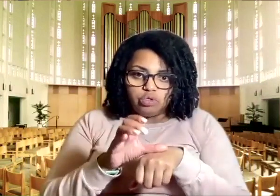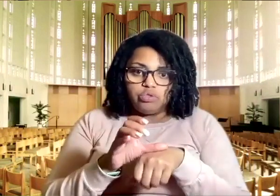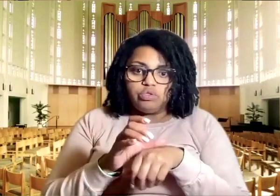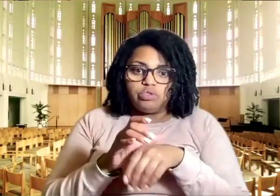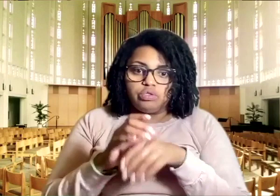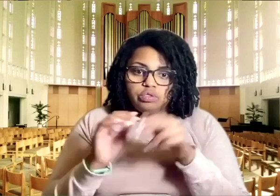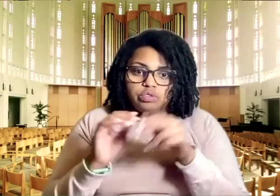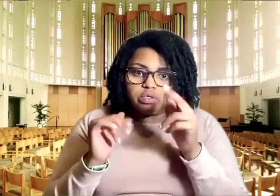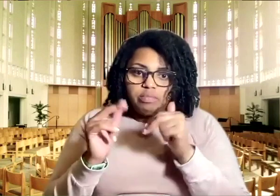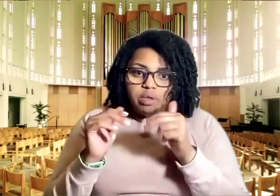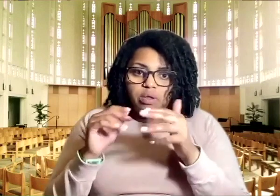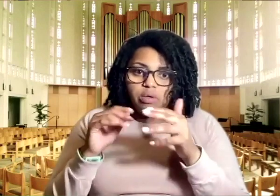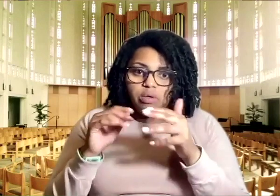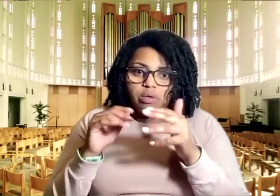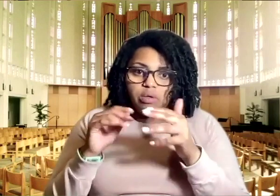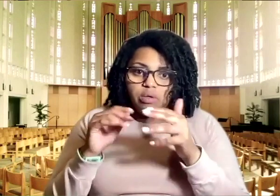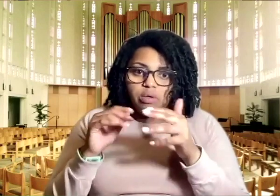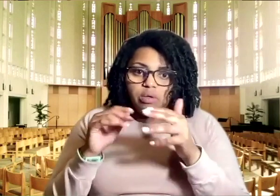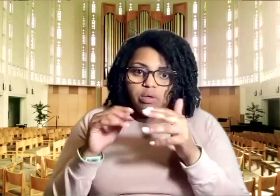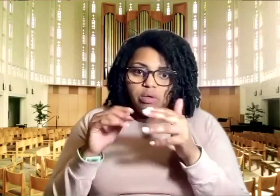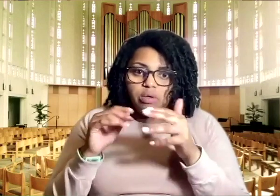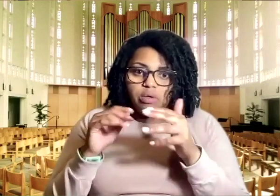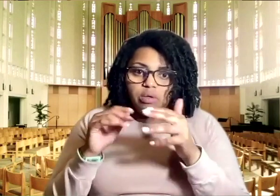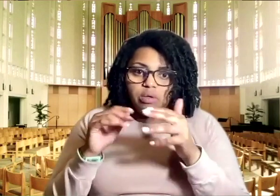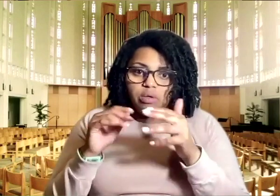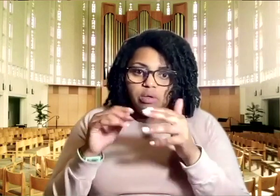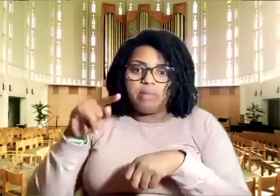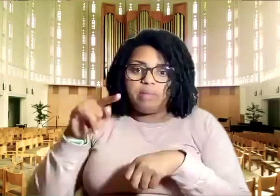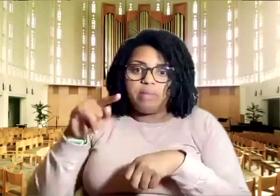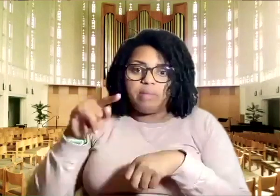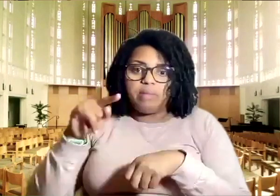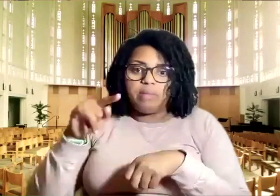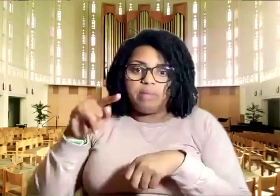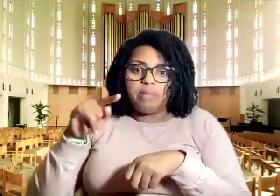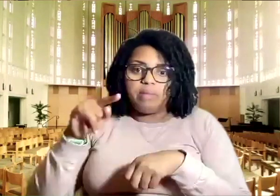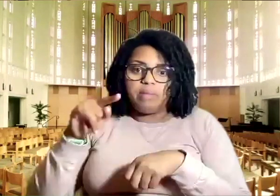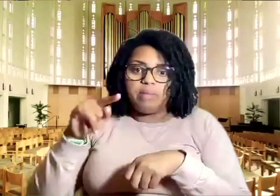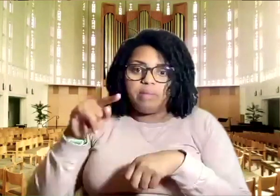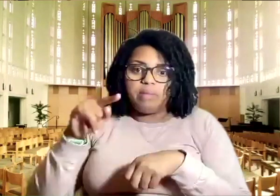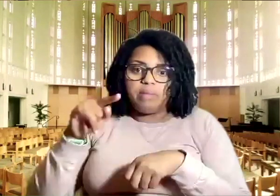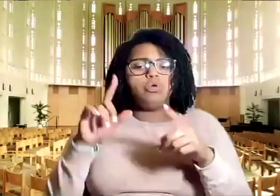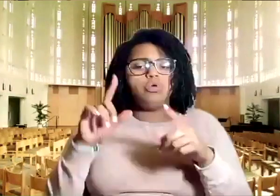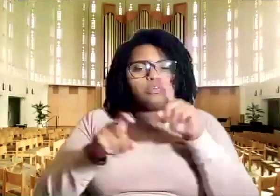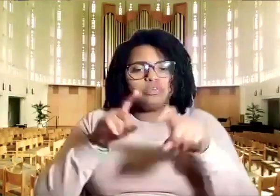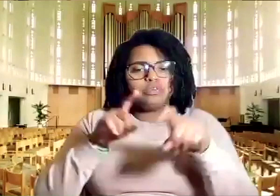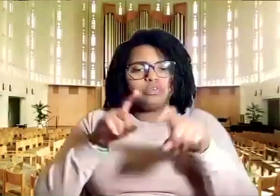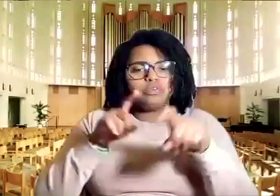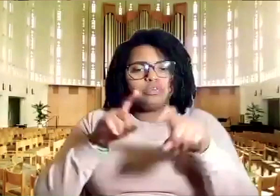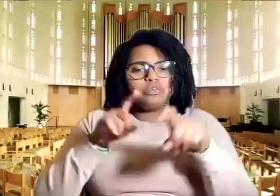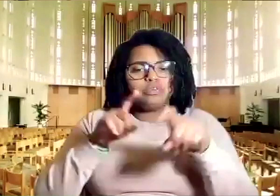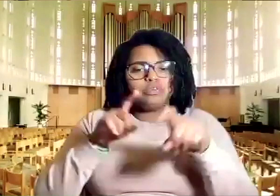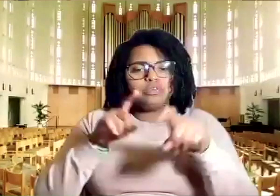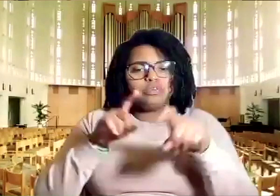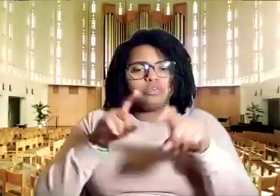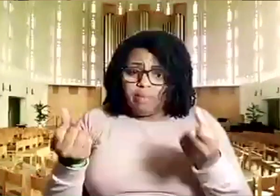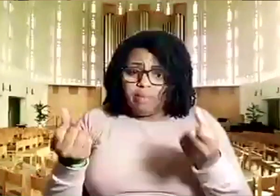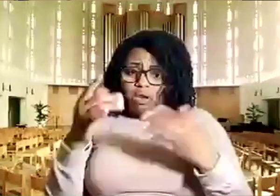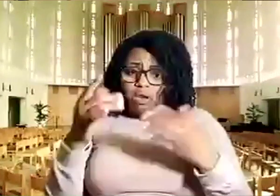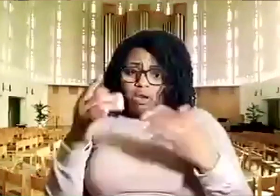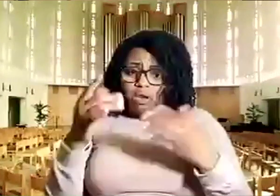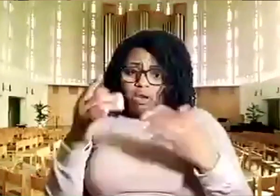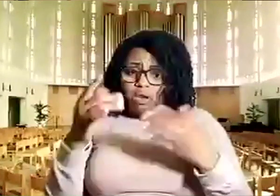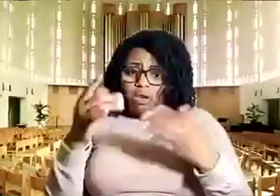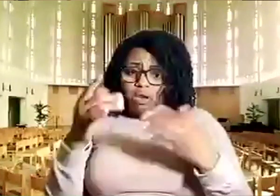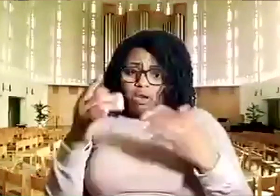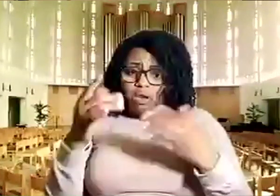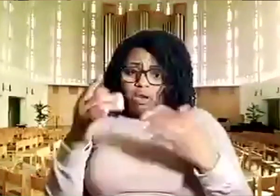complete the survey online. I think several of you have, maybe many of you have, I'm not quite sure. And we also